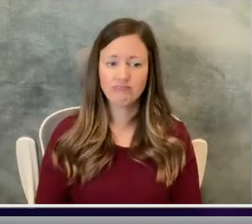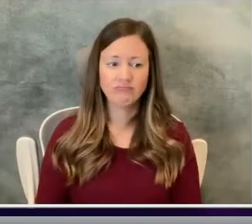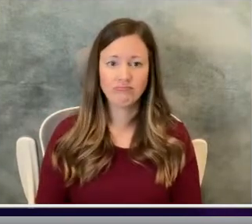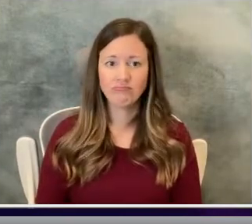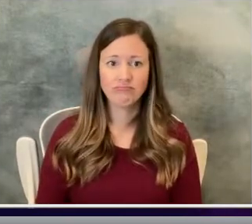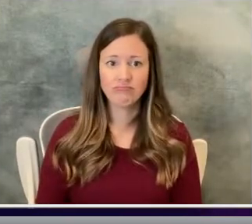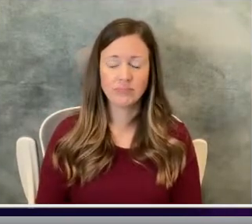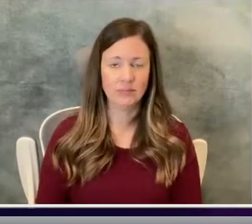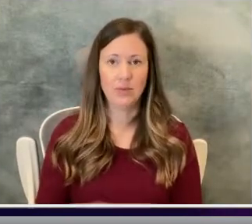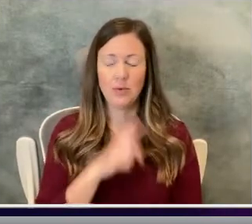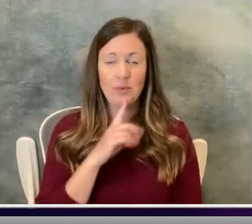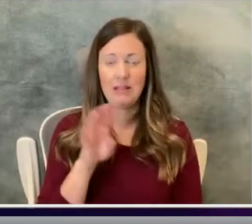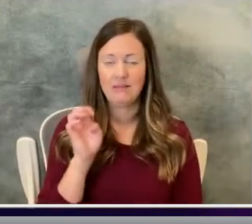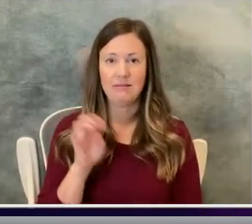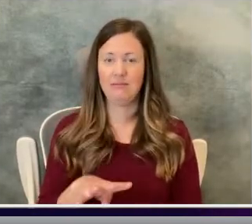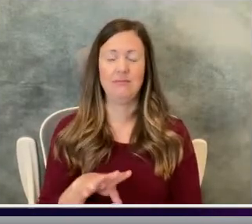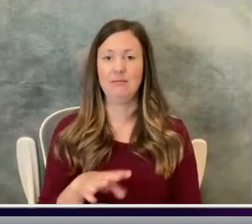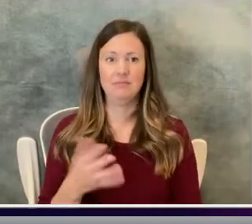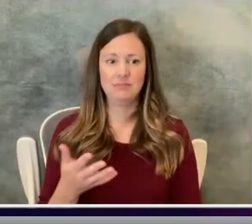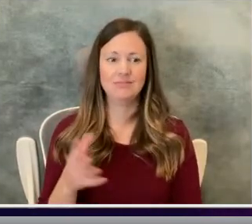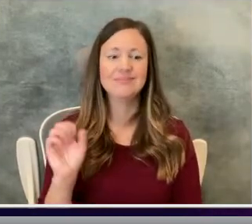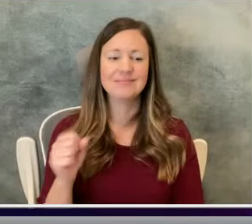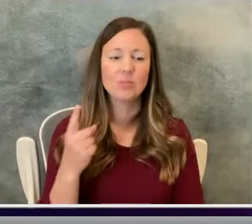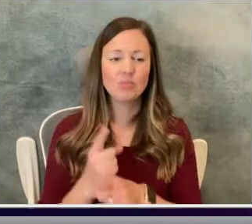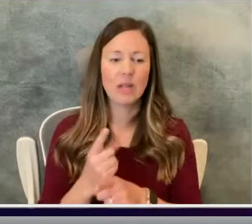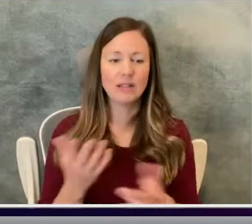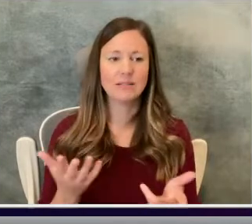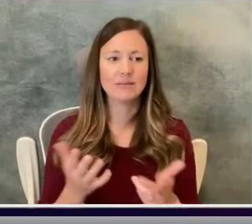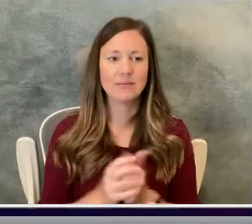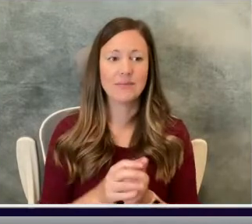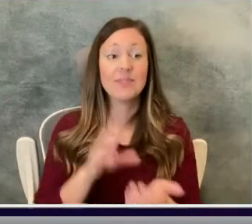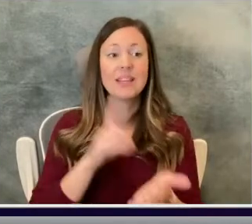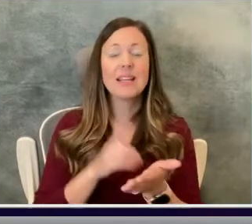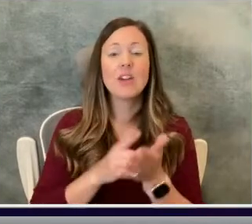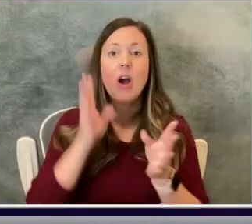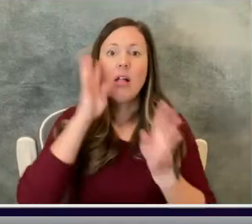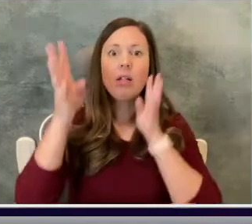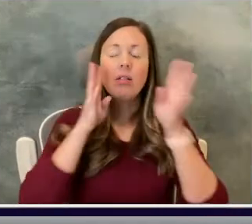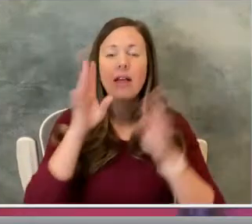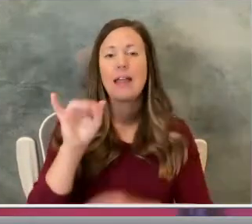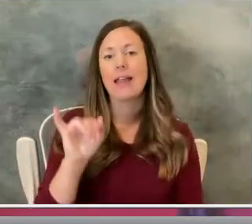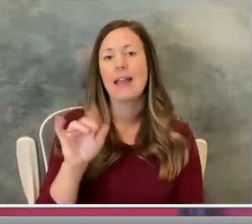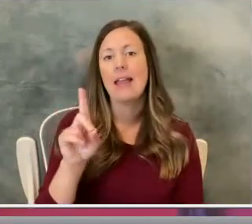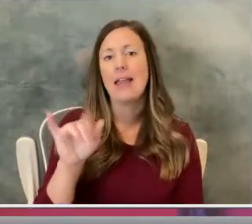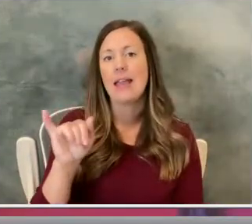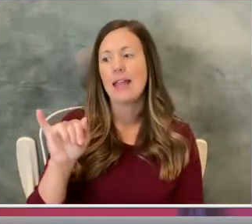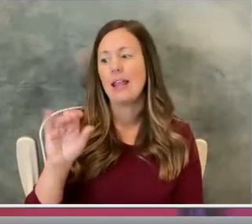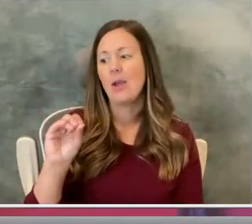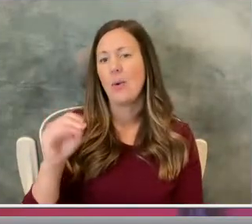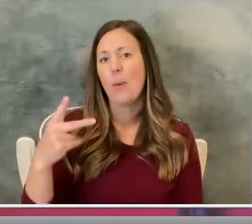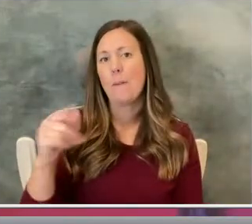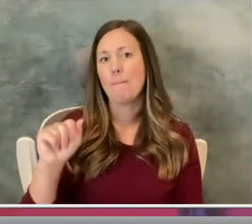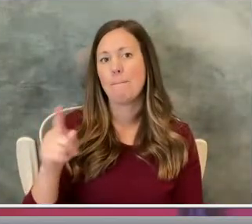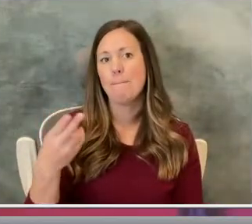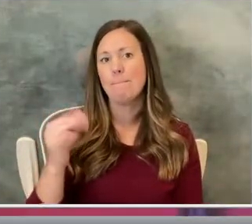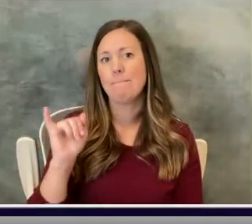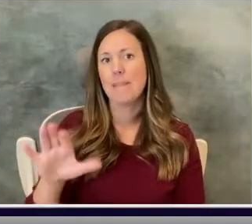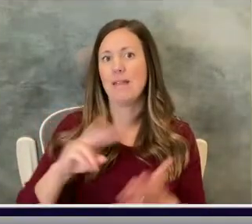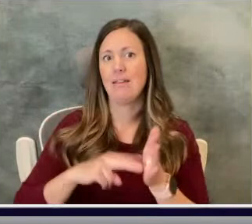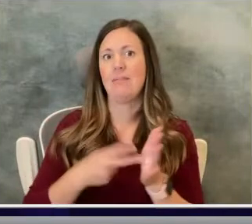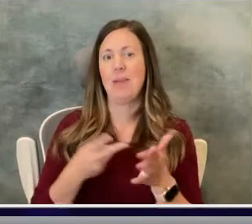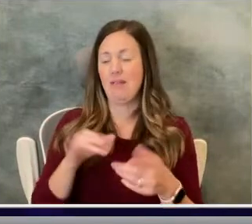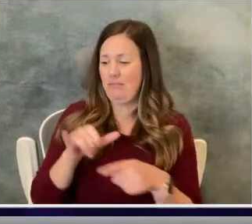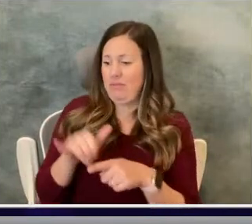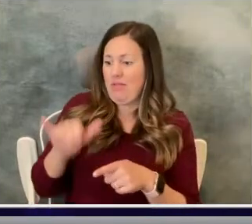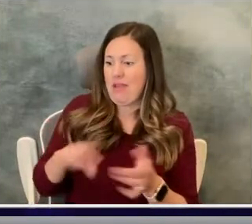have been. That's where doctors make up fancy words like idiopathic, which means we don't know what it is. Oh, that's good to know. Yeah. So if you hear that. Jill